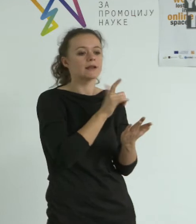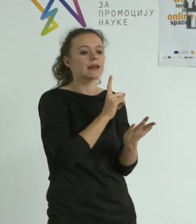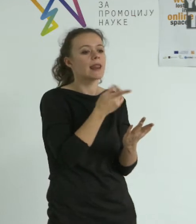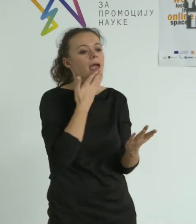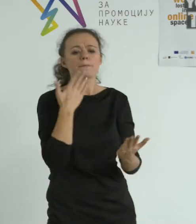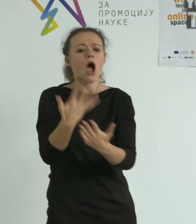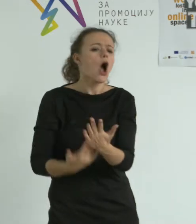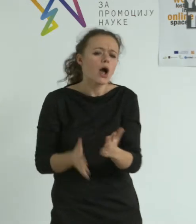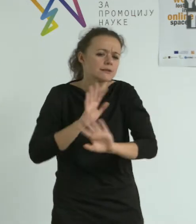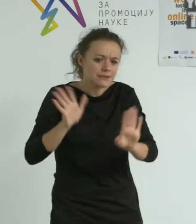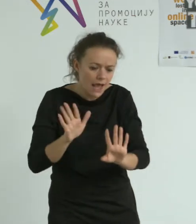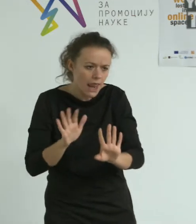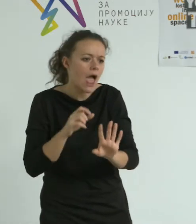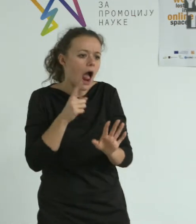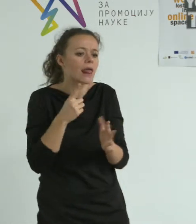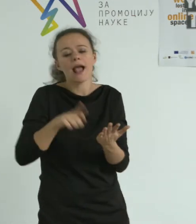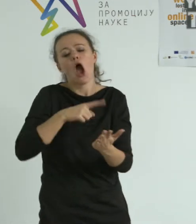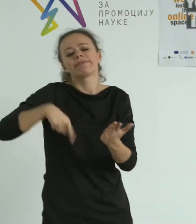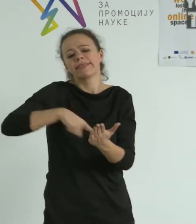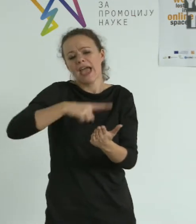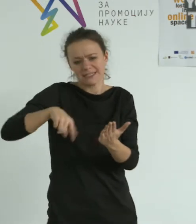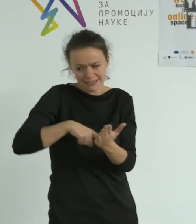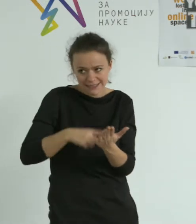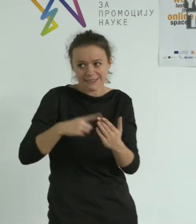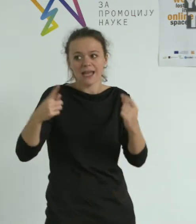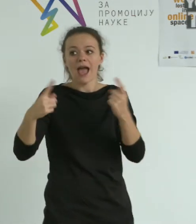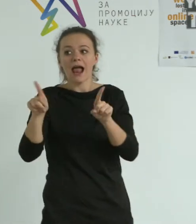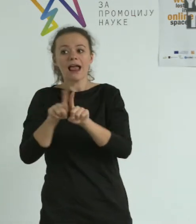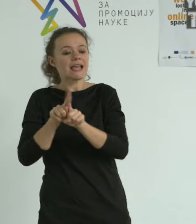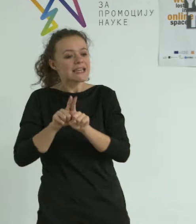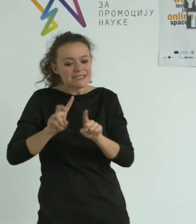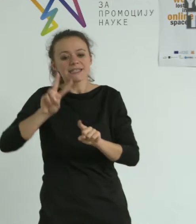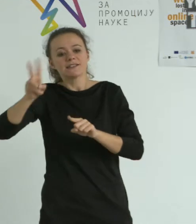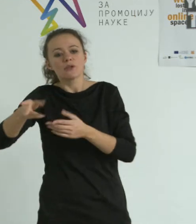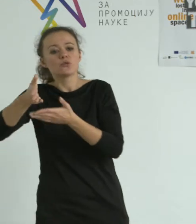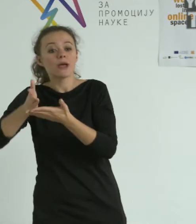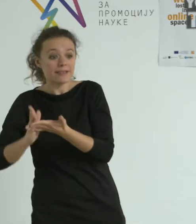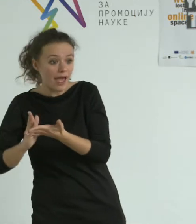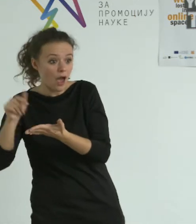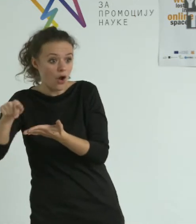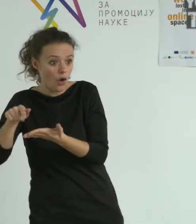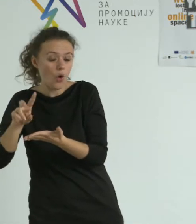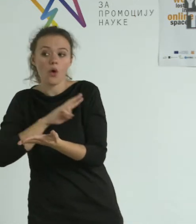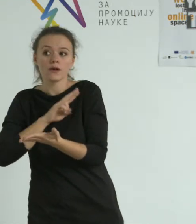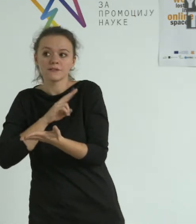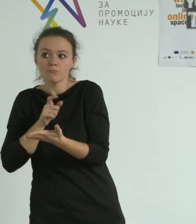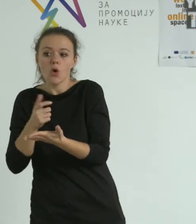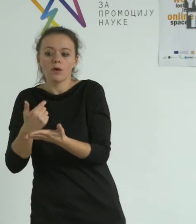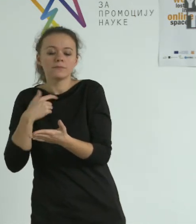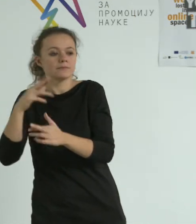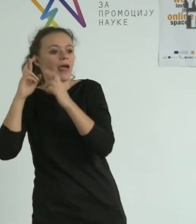non-grading quiz at the beginning in the intro part, and then the same one in the outro part, hopefully that it will show the difference